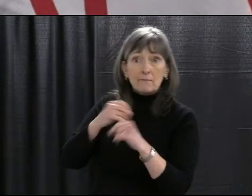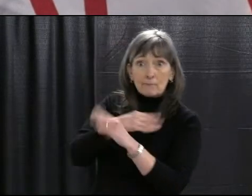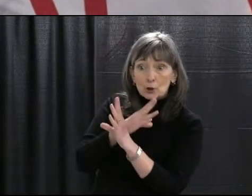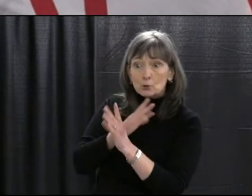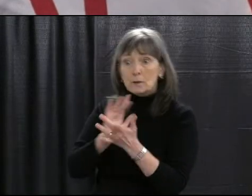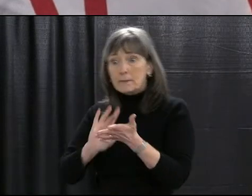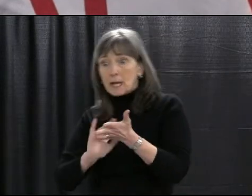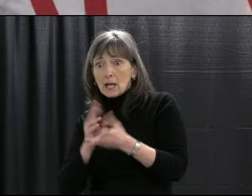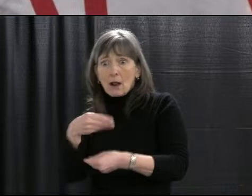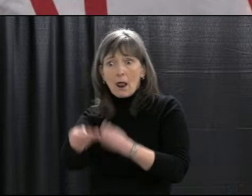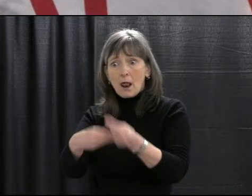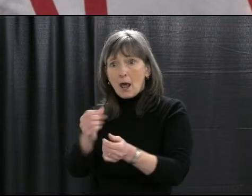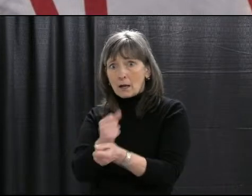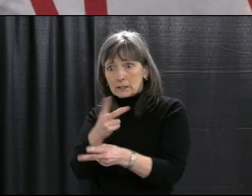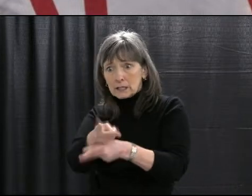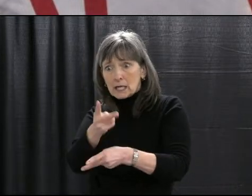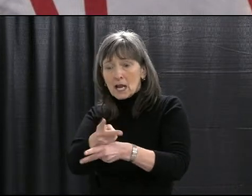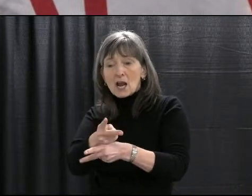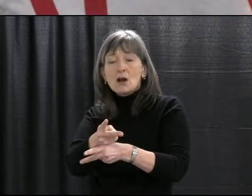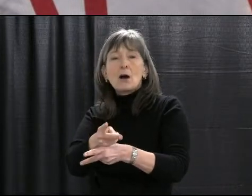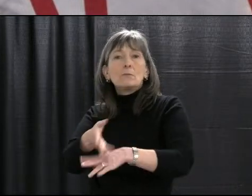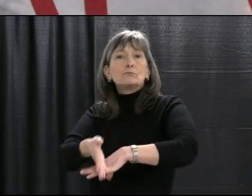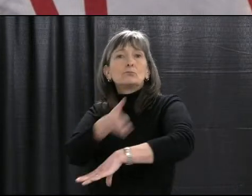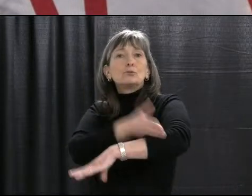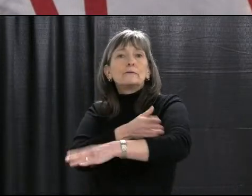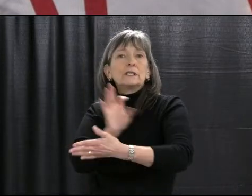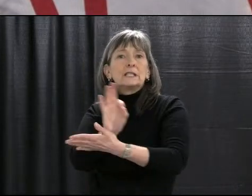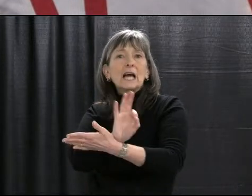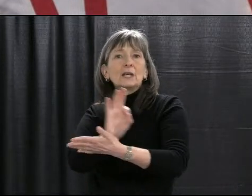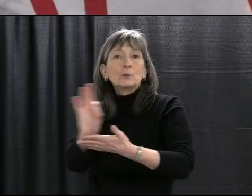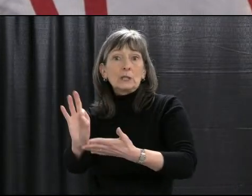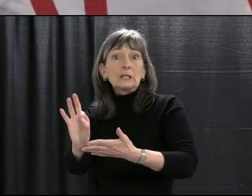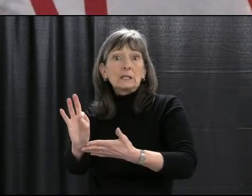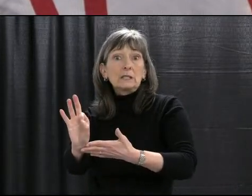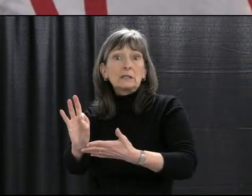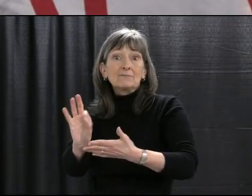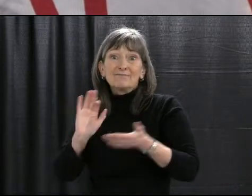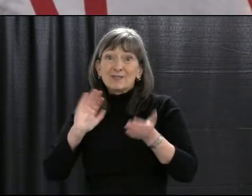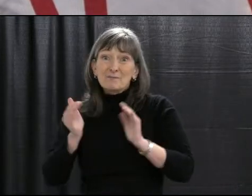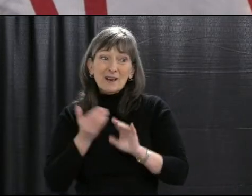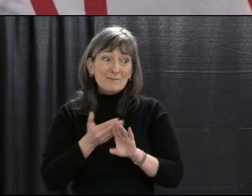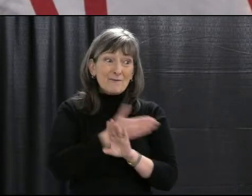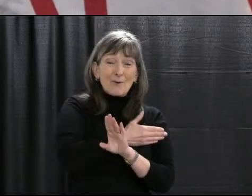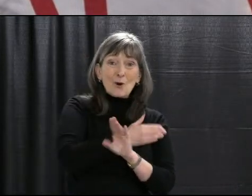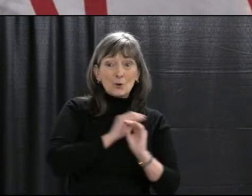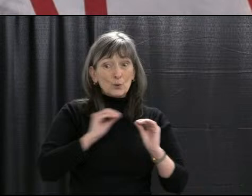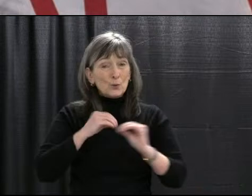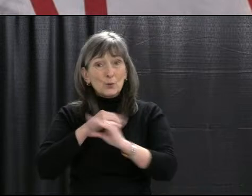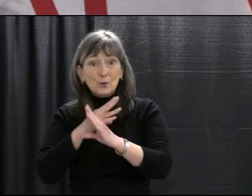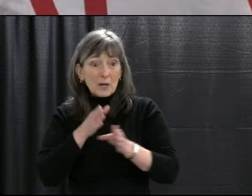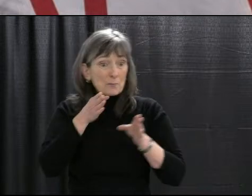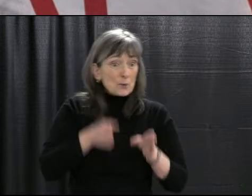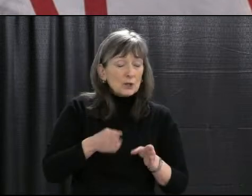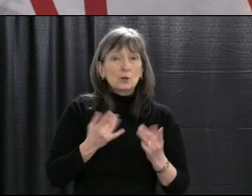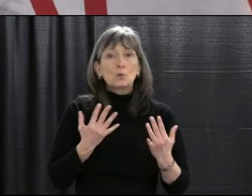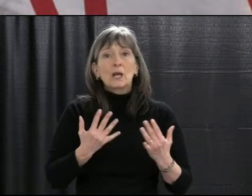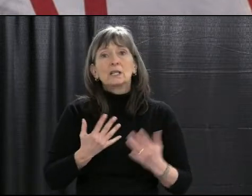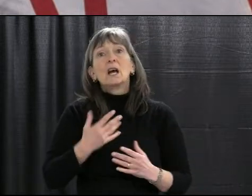virtual appointments, compared to the 6 to 12 months that it can take through in-person